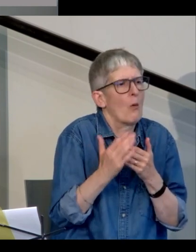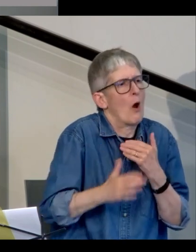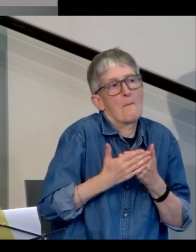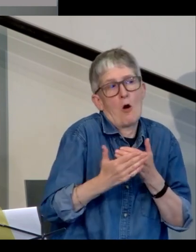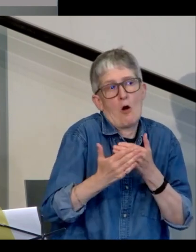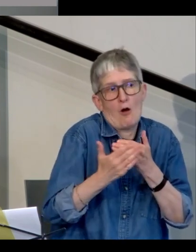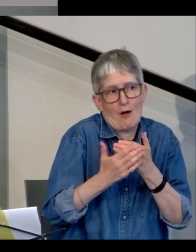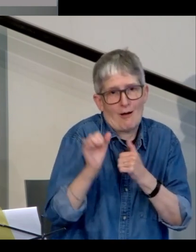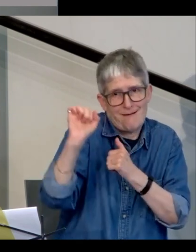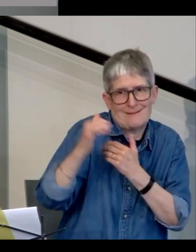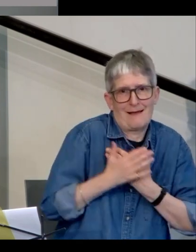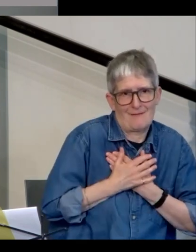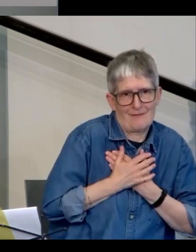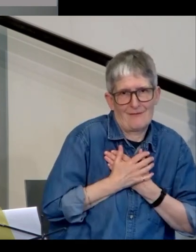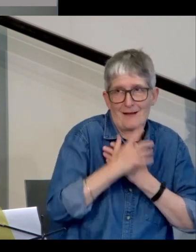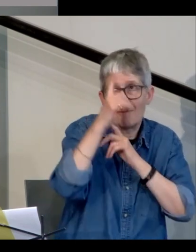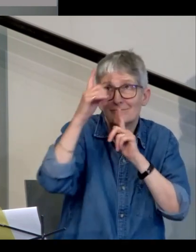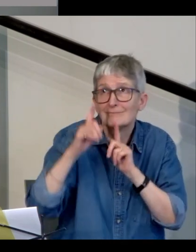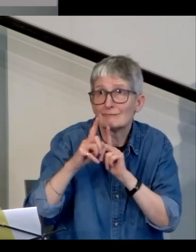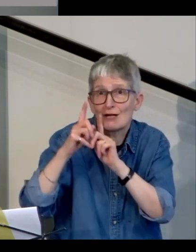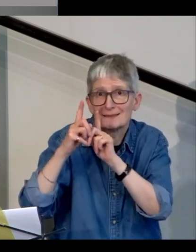Lord, may we just enjoy your presence now